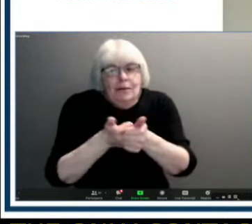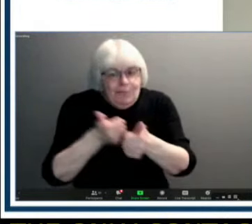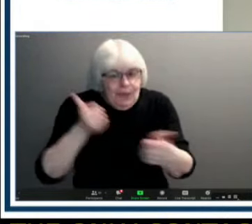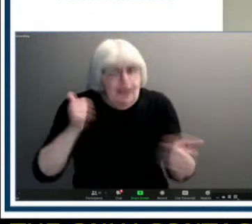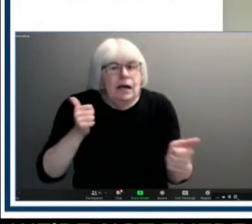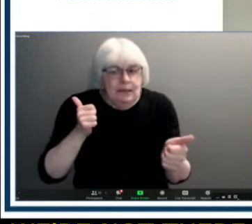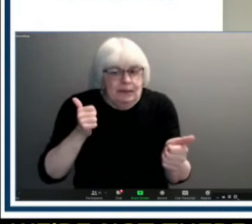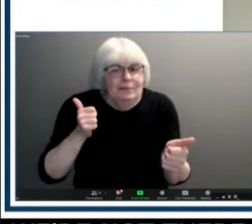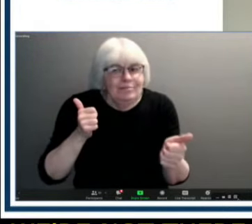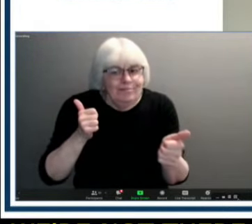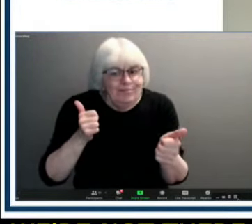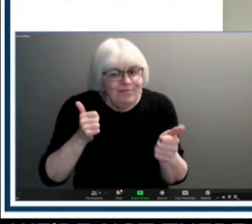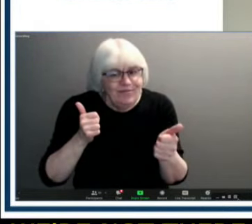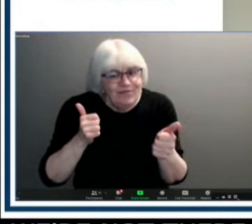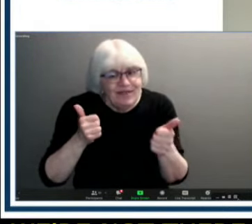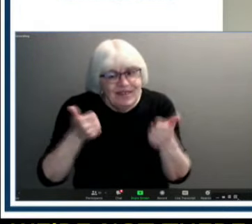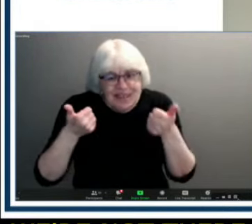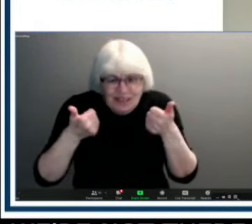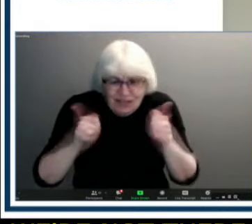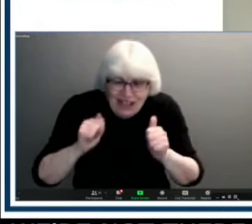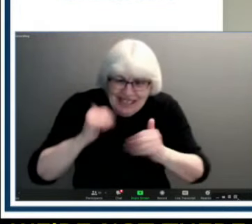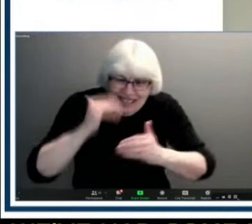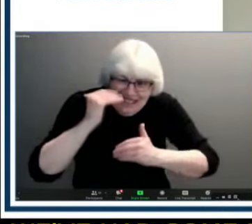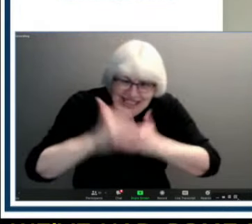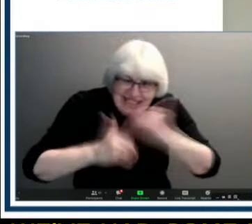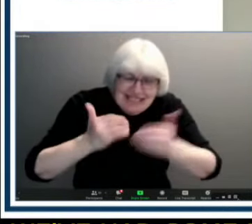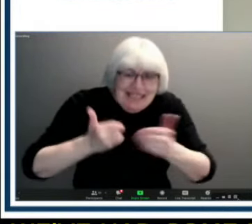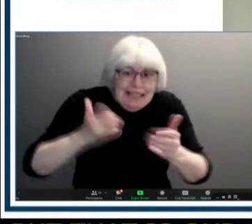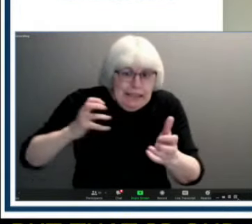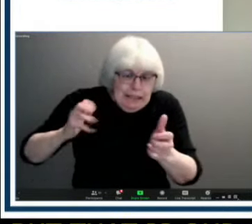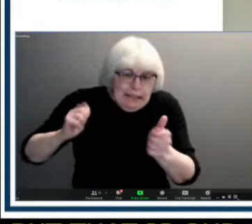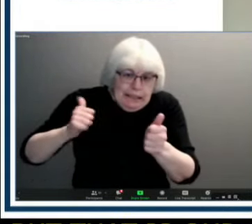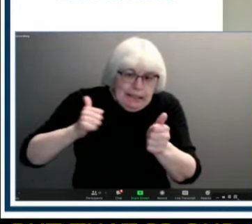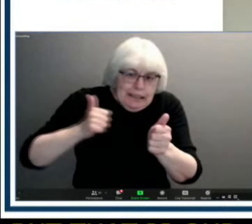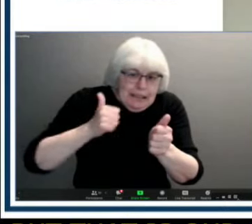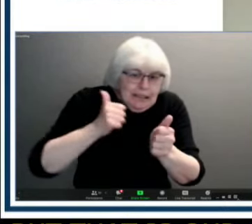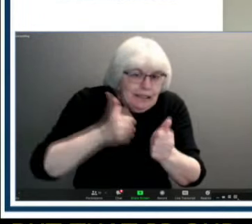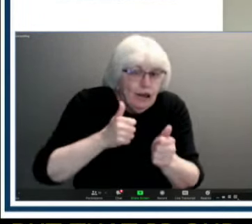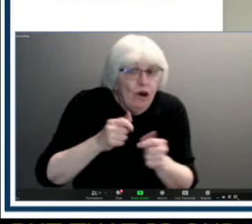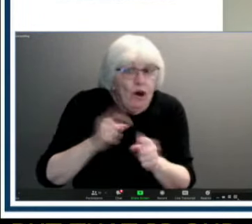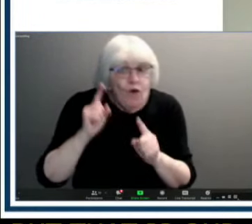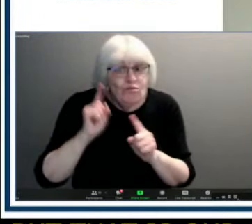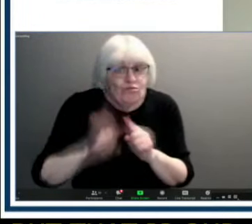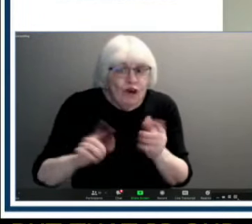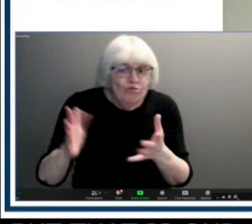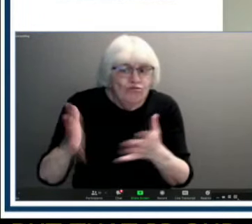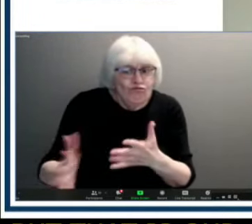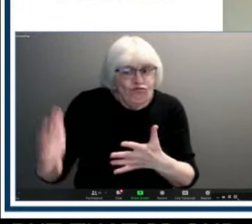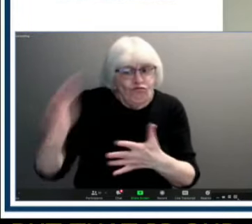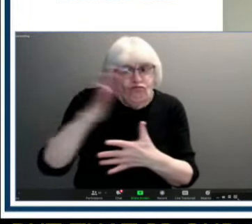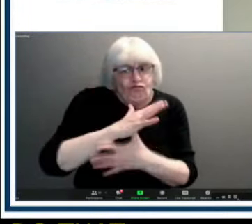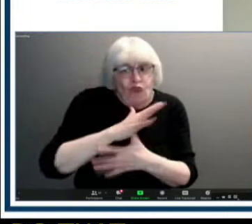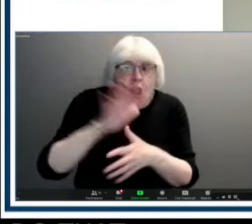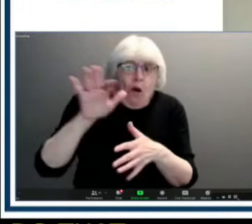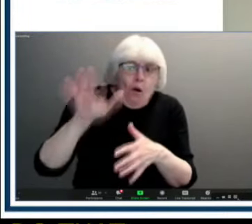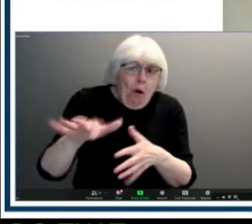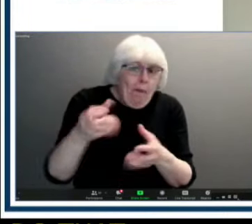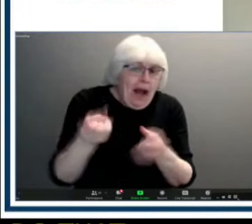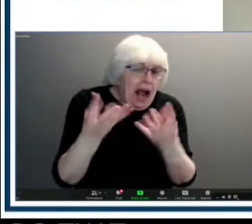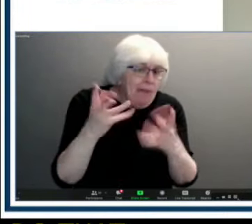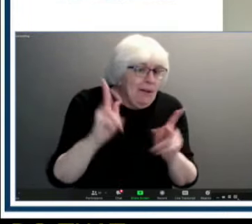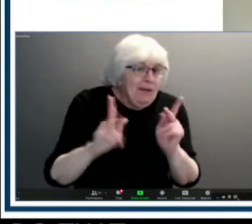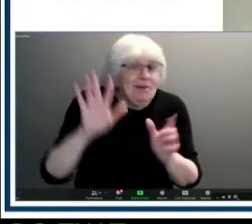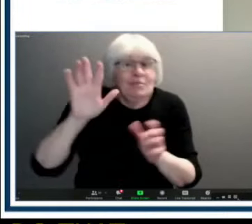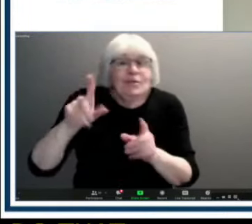working to do that. And so we can't prioritize for geographically until we actually have that first contact